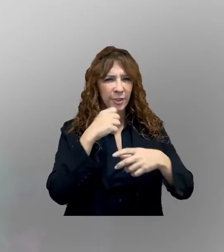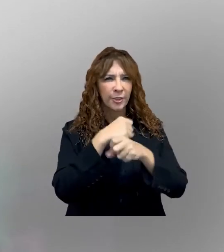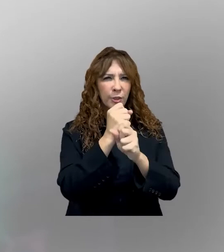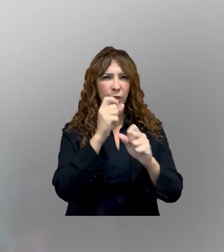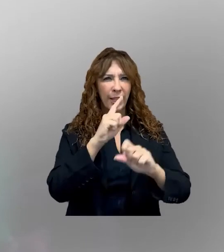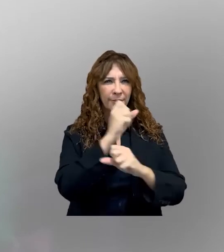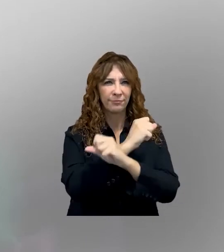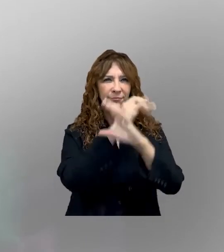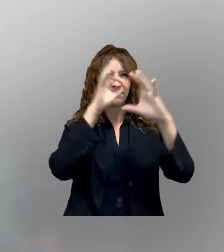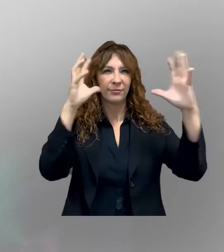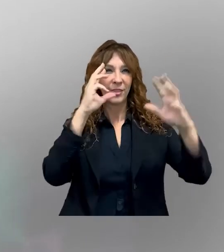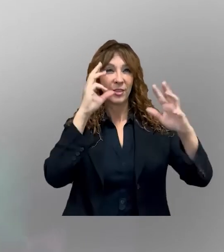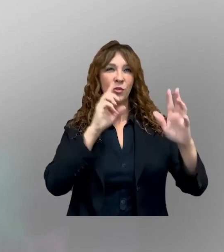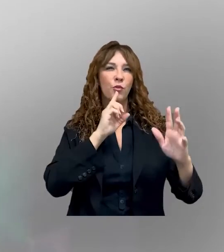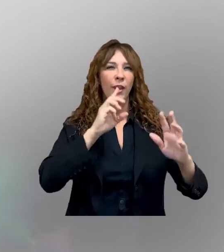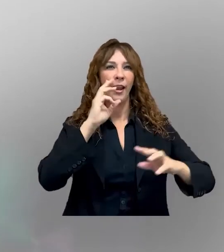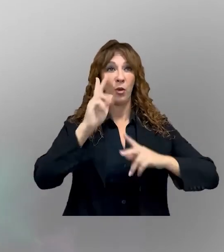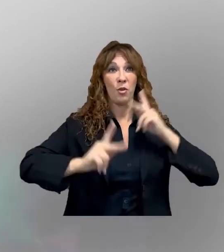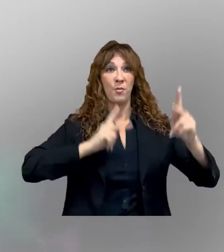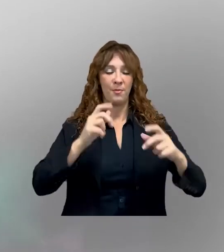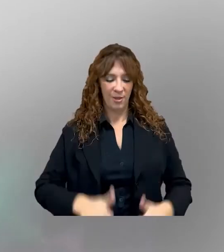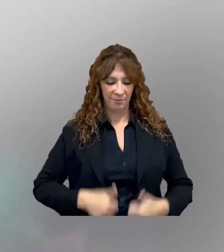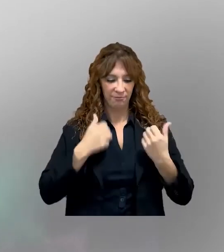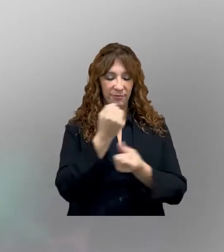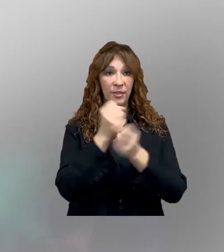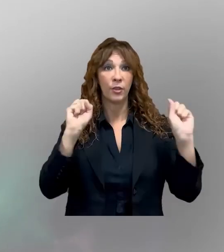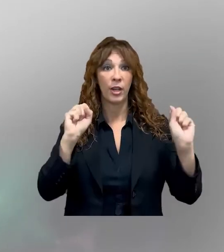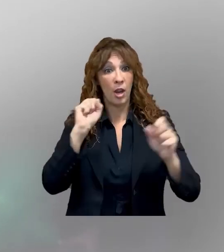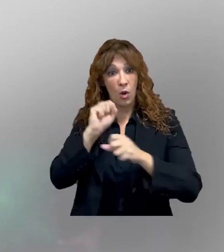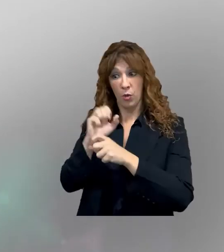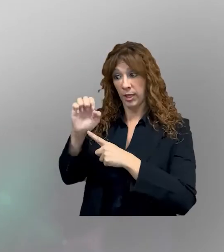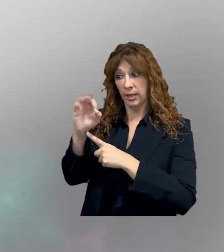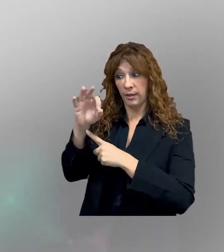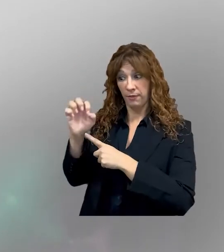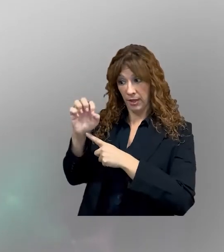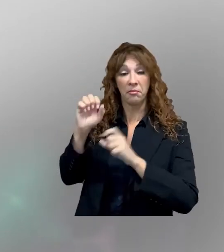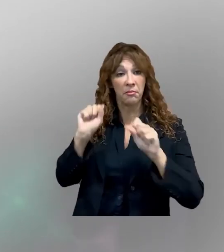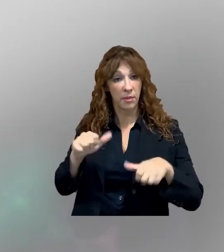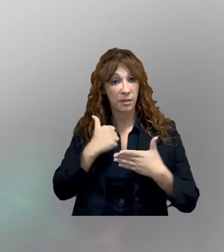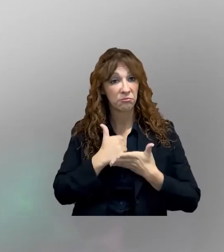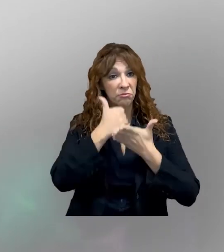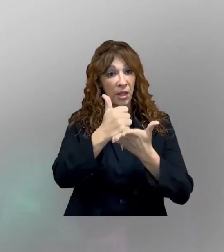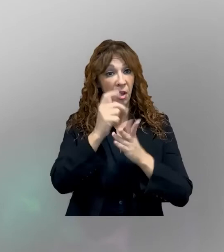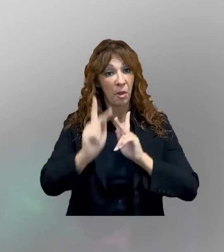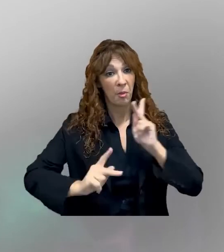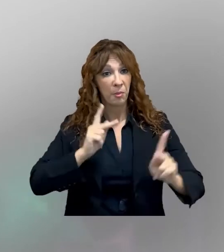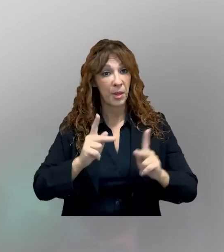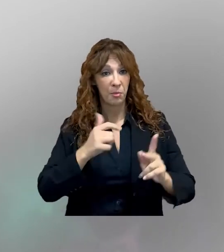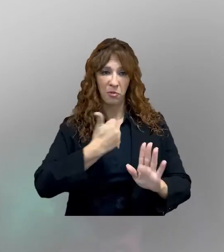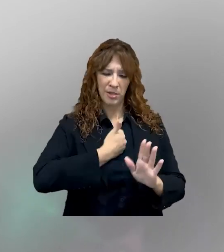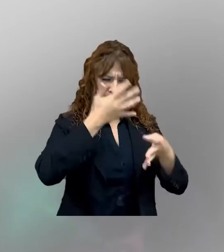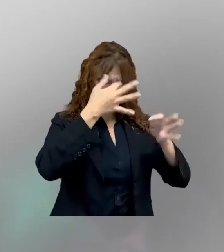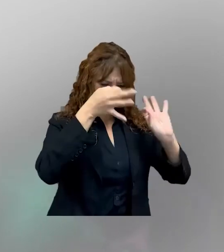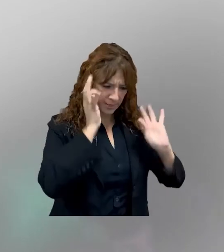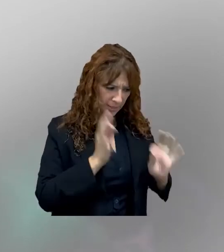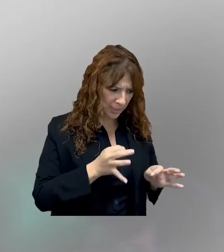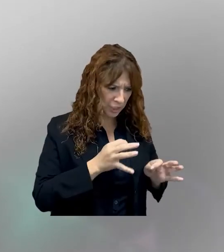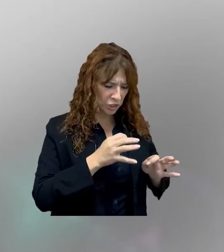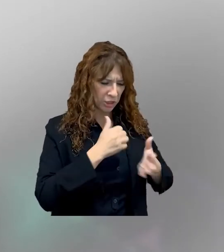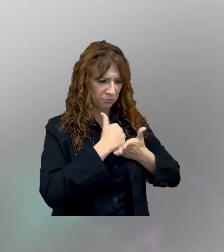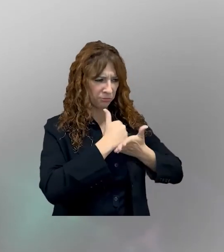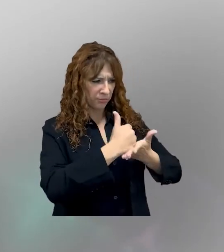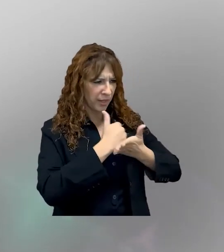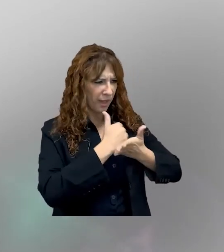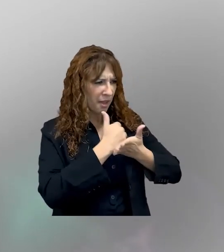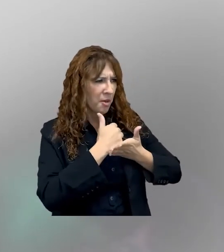desire to create a reality where people can live freely. Working at EFE allows me to assist people in